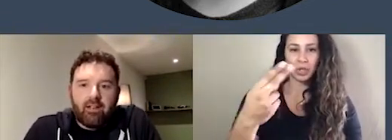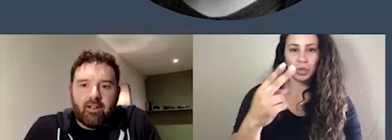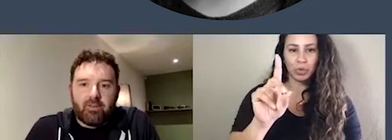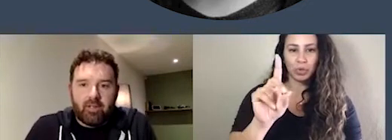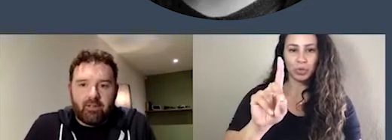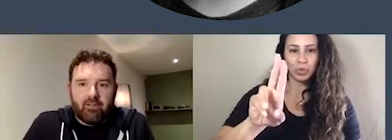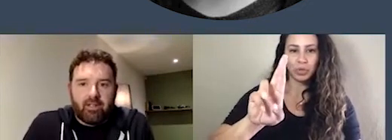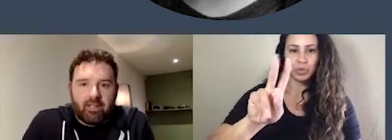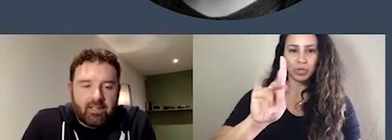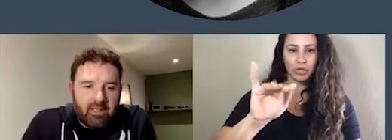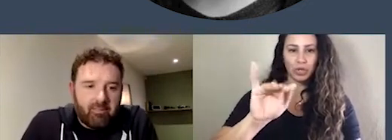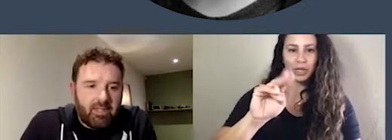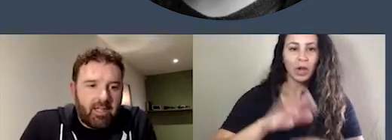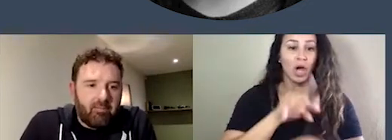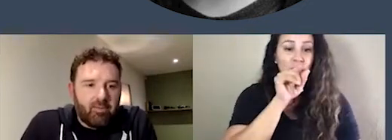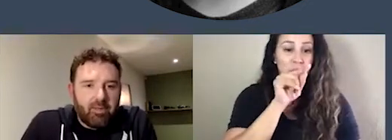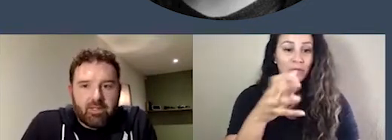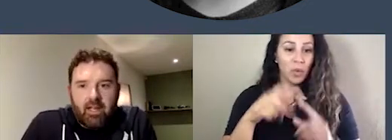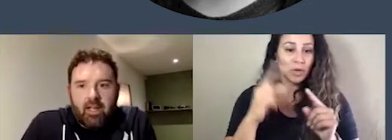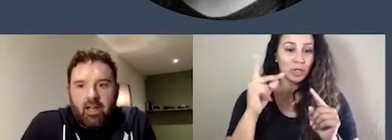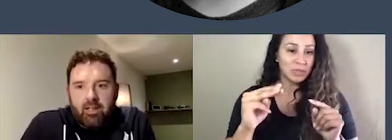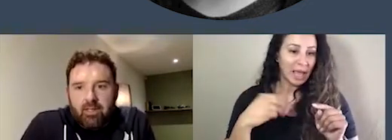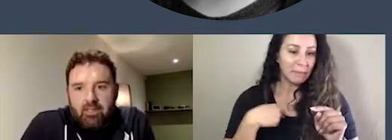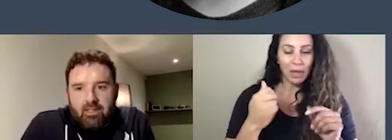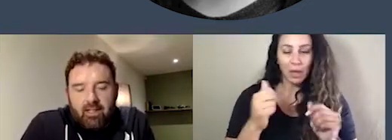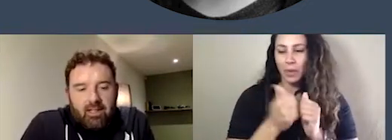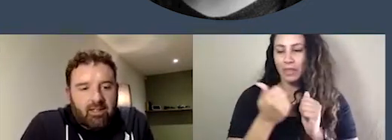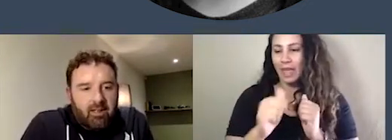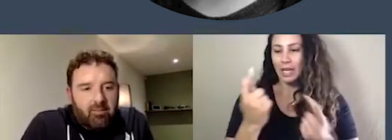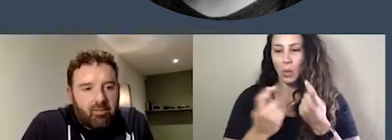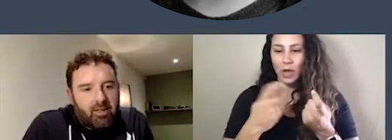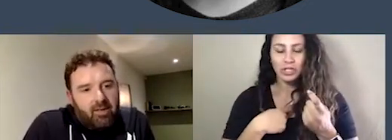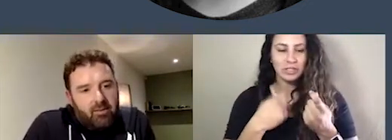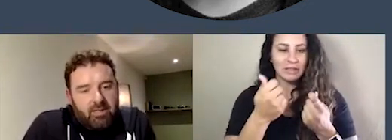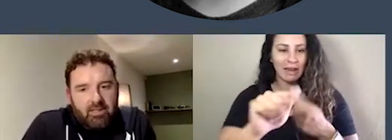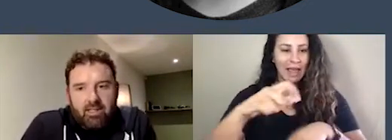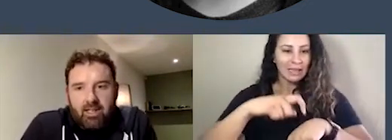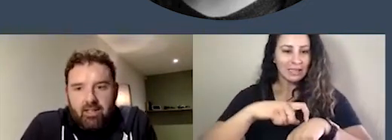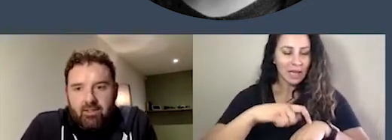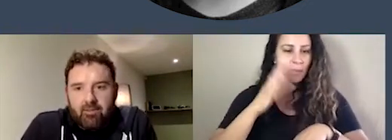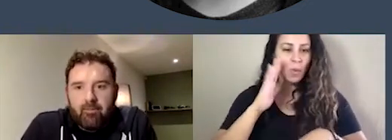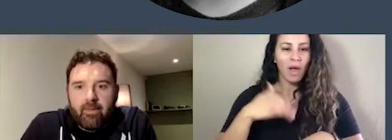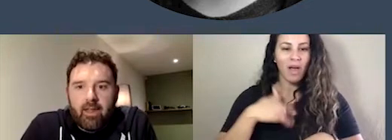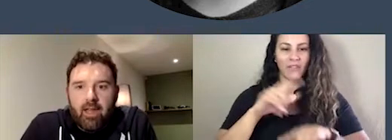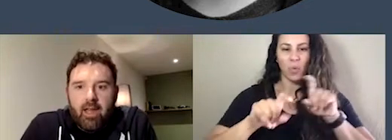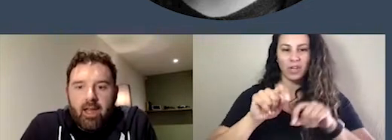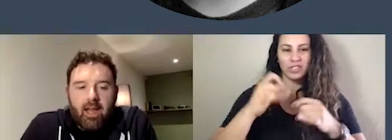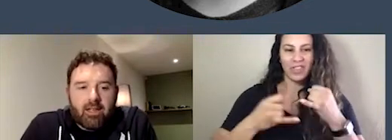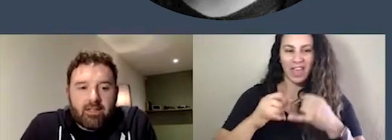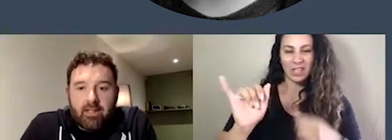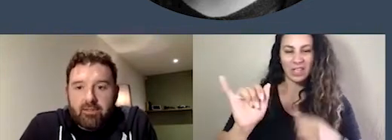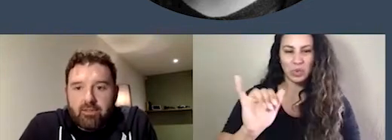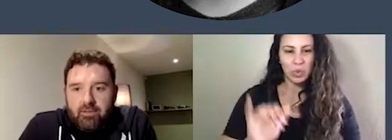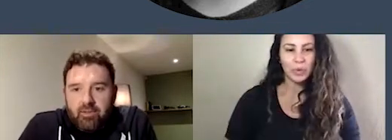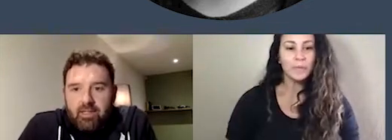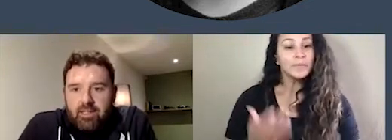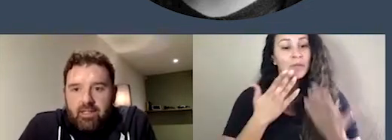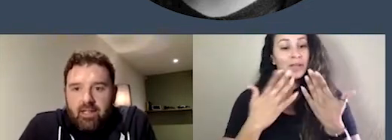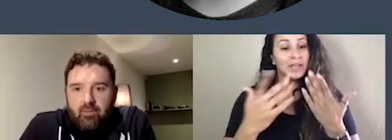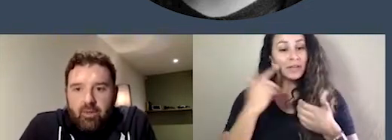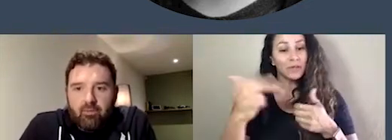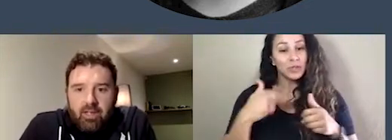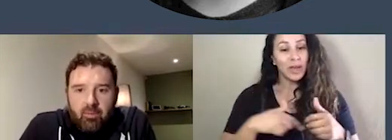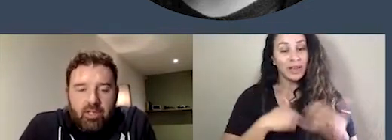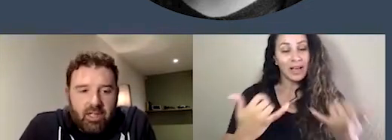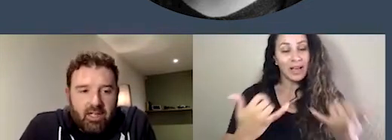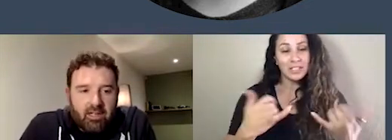HUGHDURKIN on Twitter if you'd like to DM me with any questions at any time, and we're going to have questions at the end too. So thanks for joining us today.